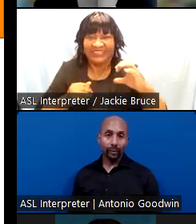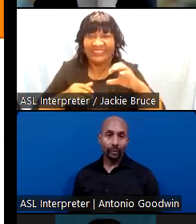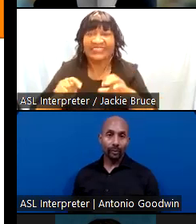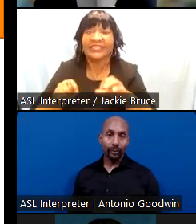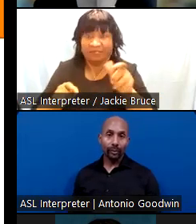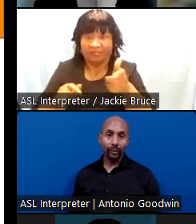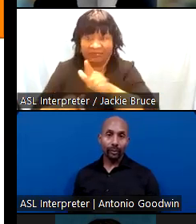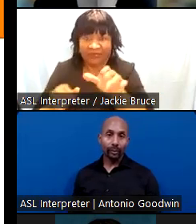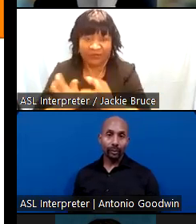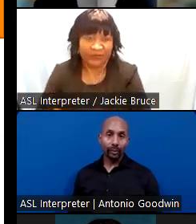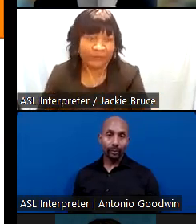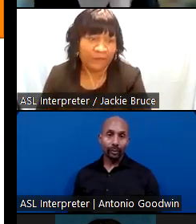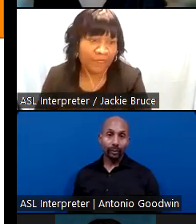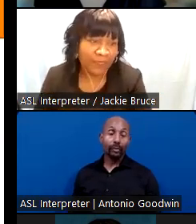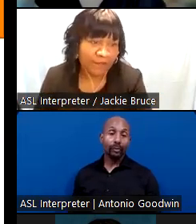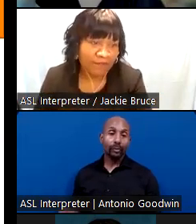drawing.